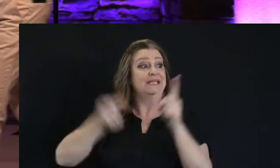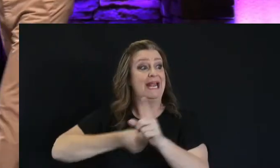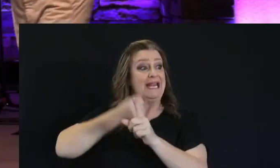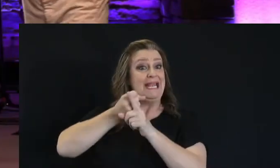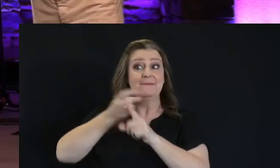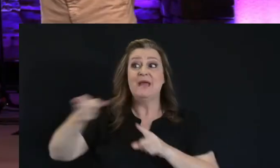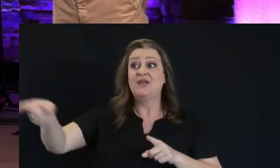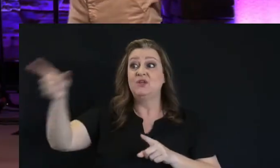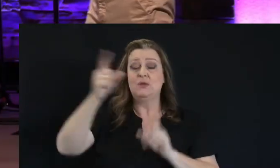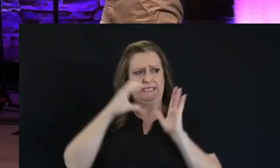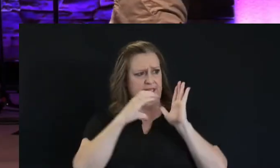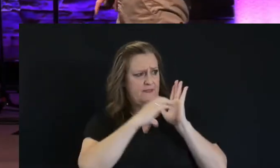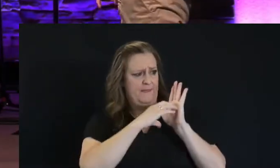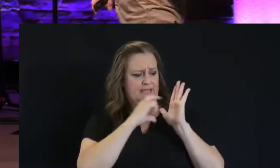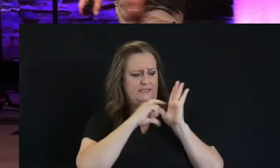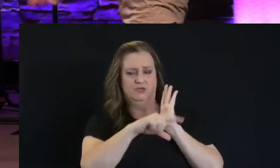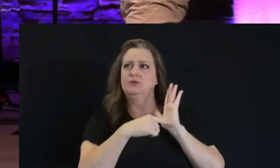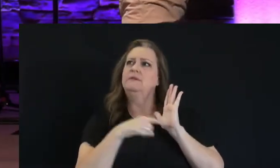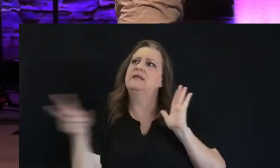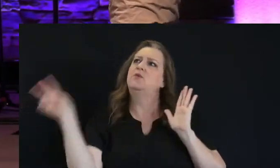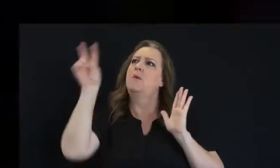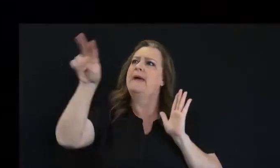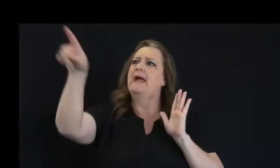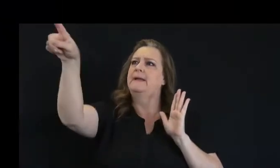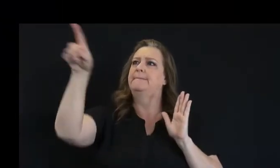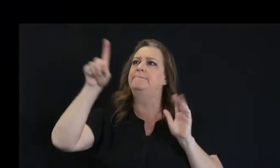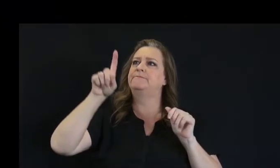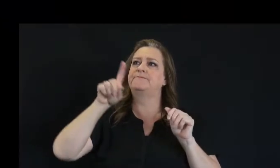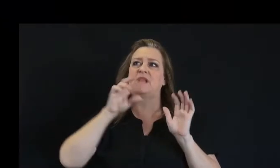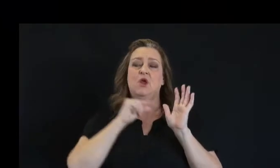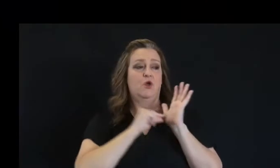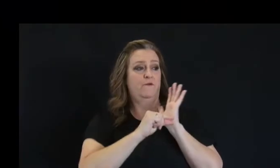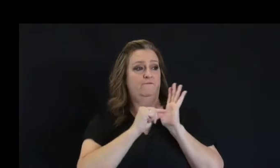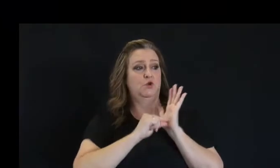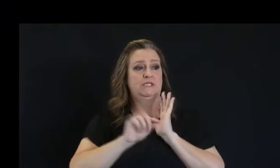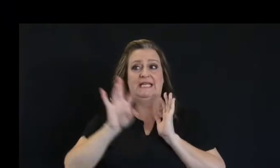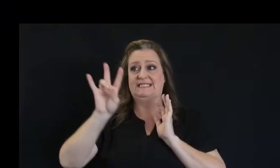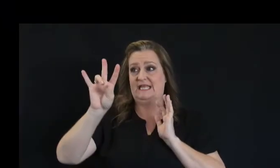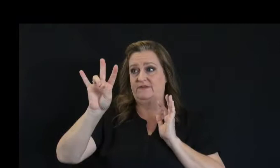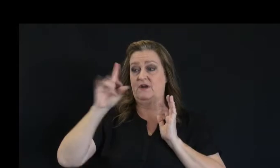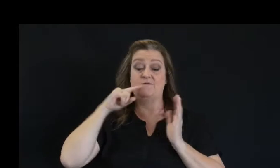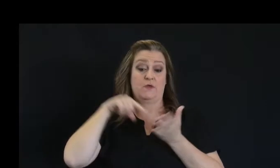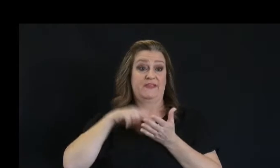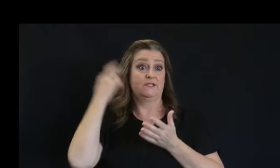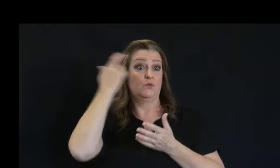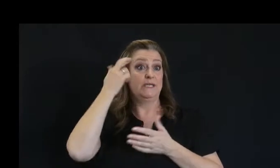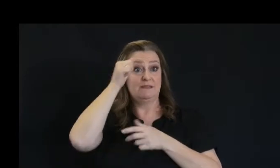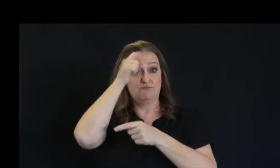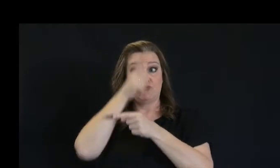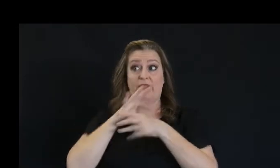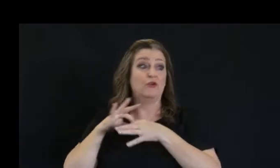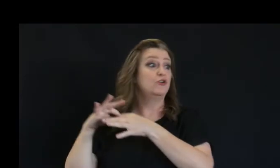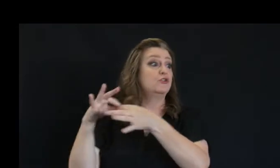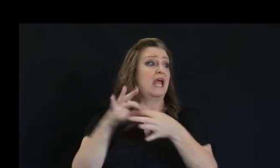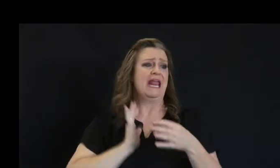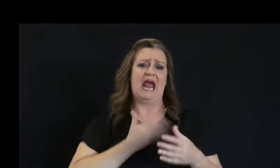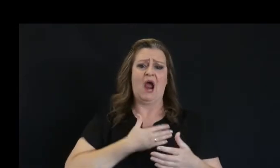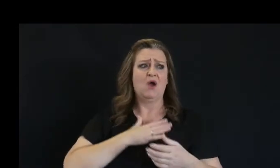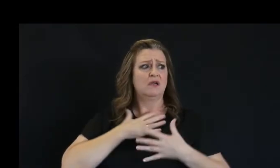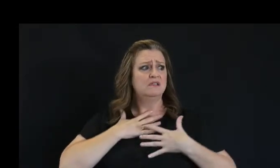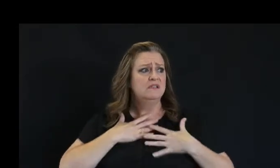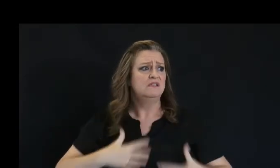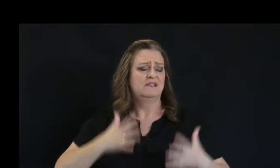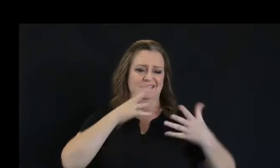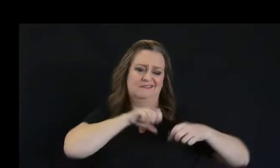in our passage. I don't know if you picked it up. Let's go back to it. Look at verse 7. For this reason, brothers, in all our distress and affliction, more on